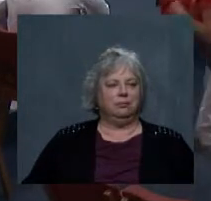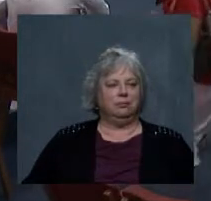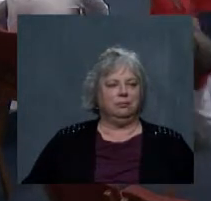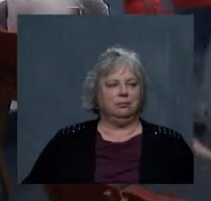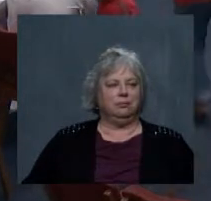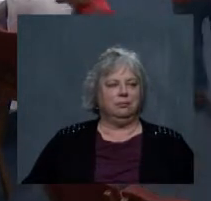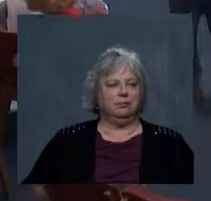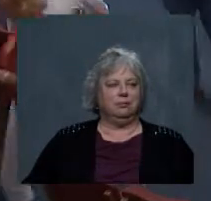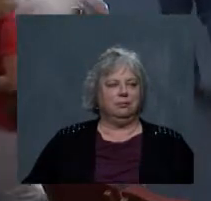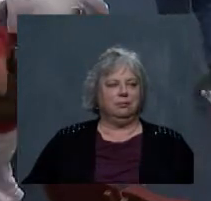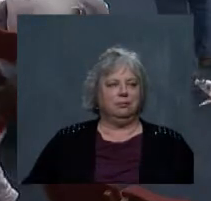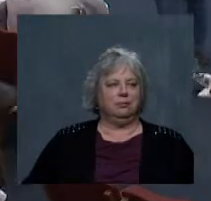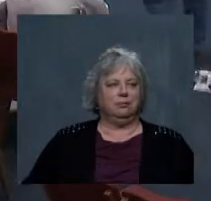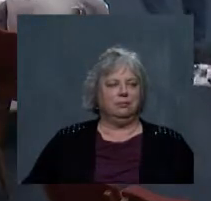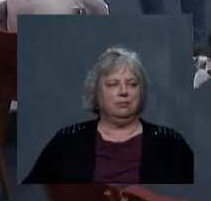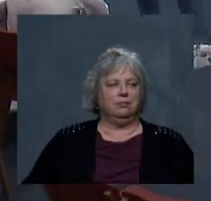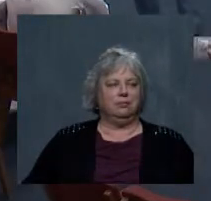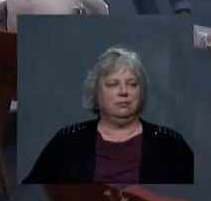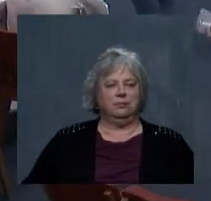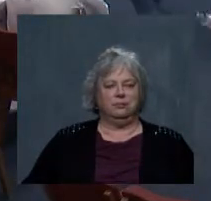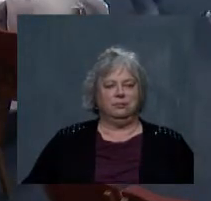Okay.